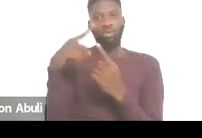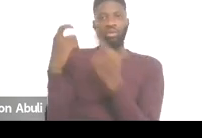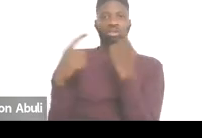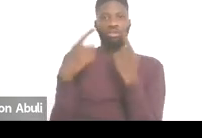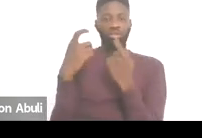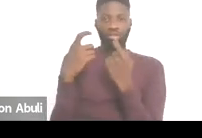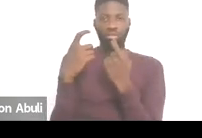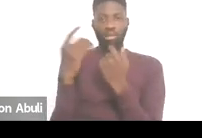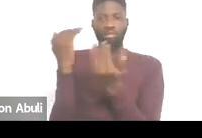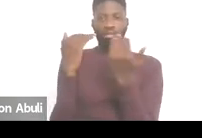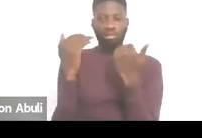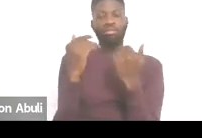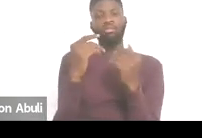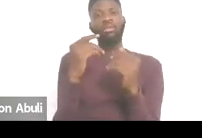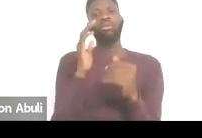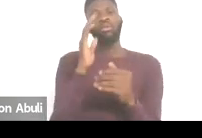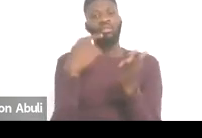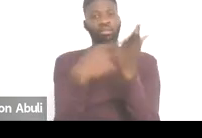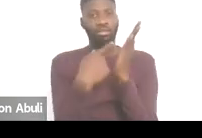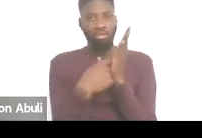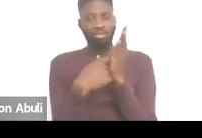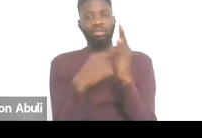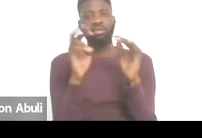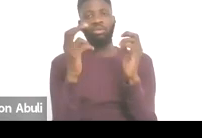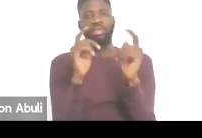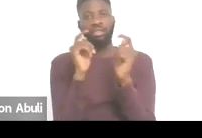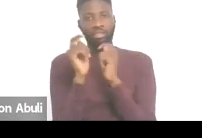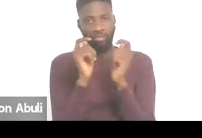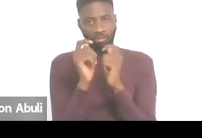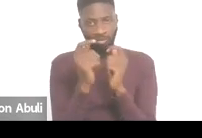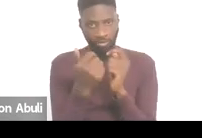discuss this when it comes to handling of interviews.